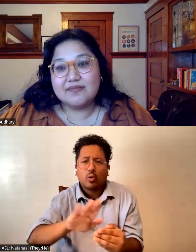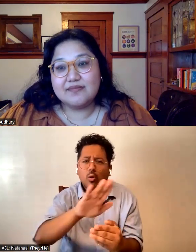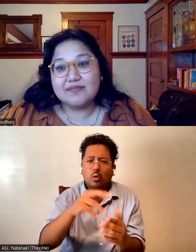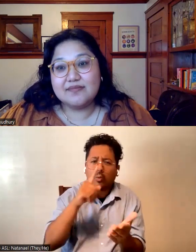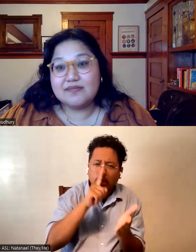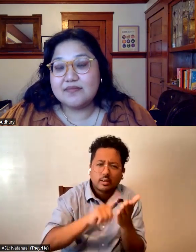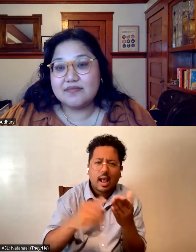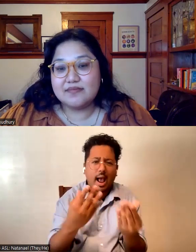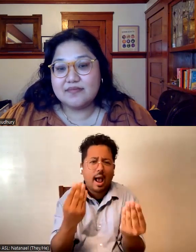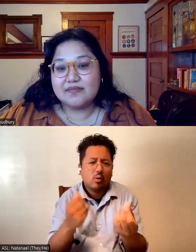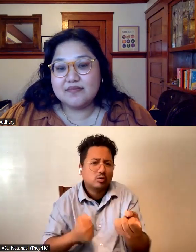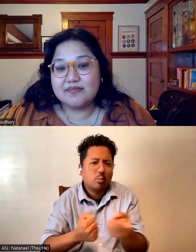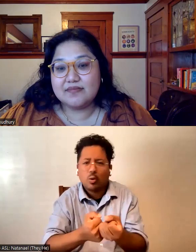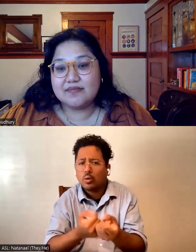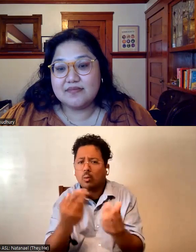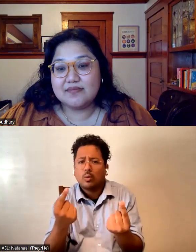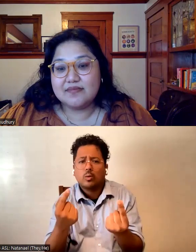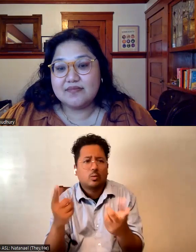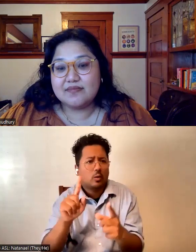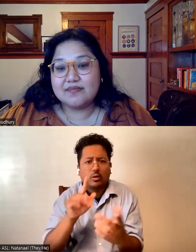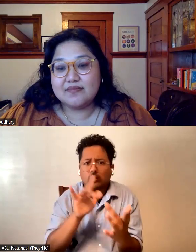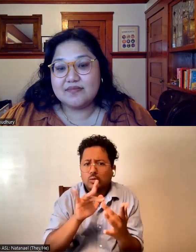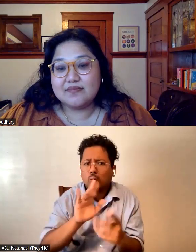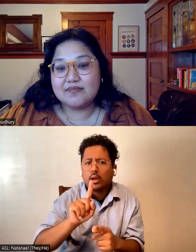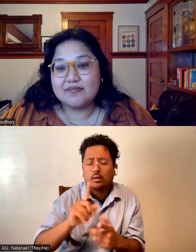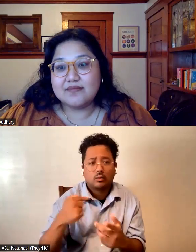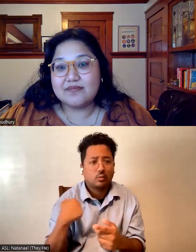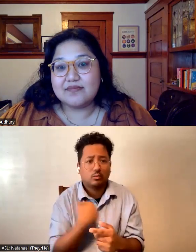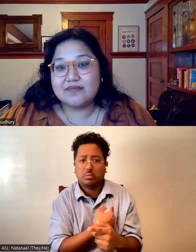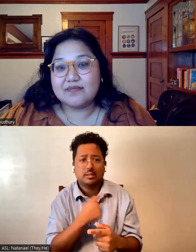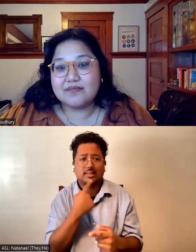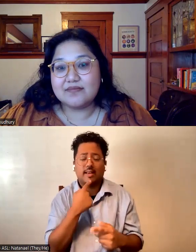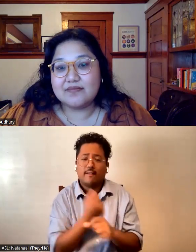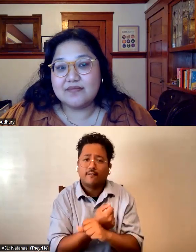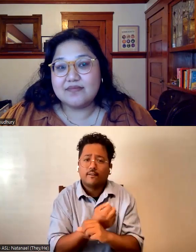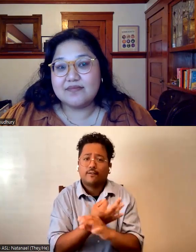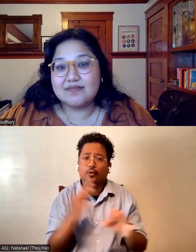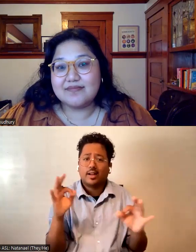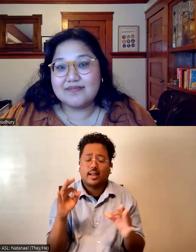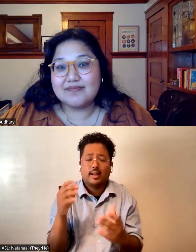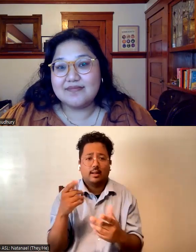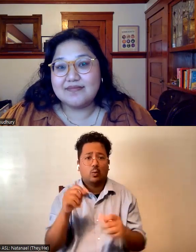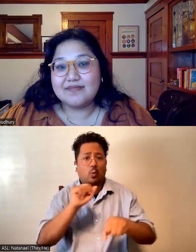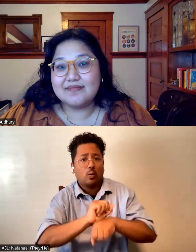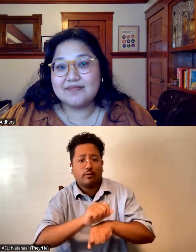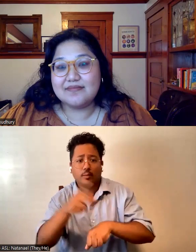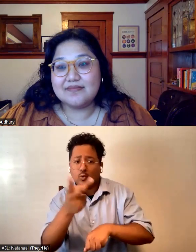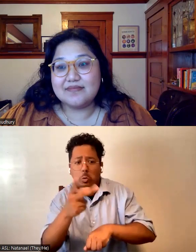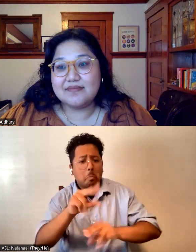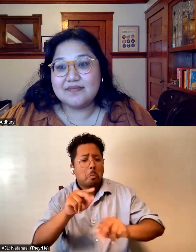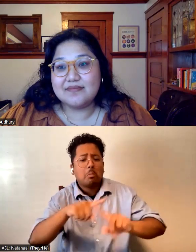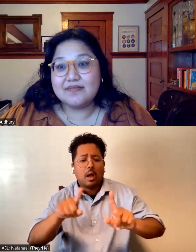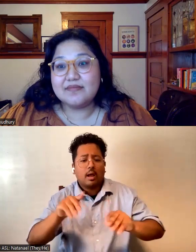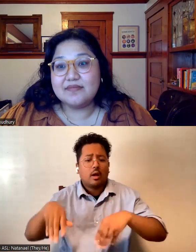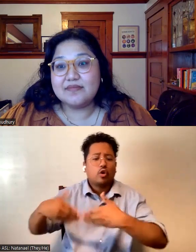to support your work? We do not ask for free labor from our presenters, but we do also encourage our audience